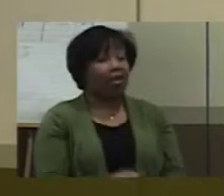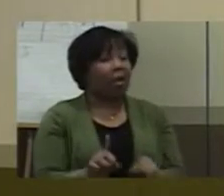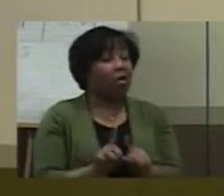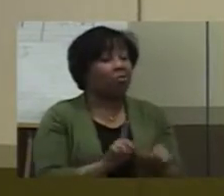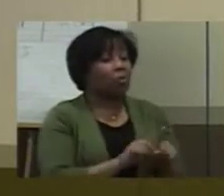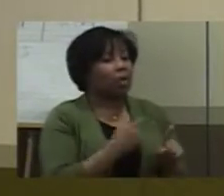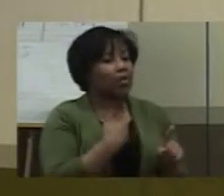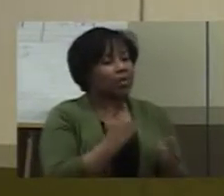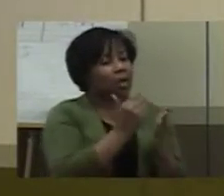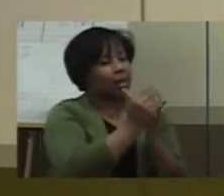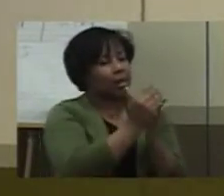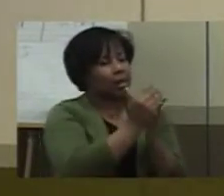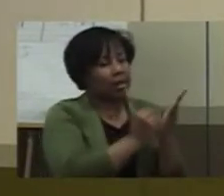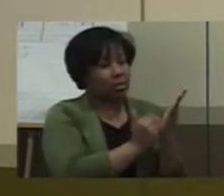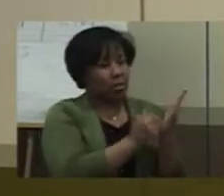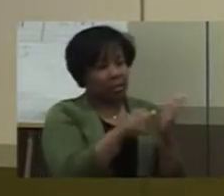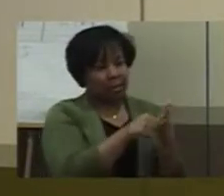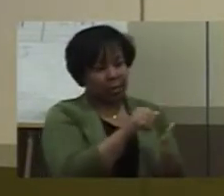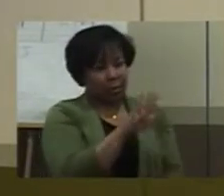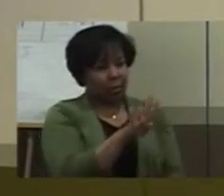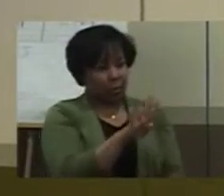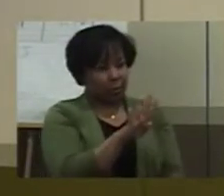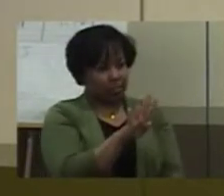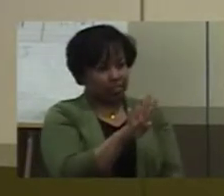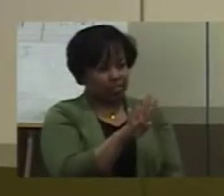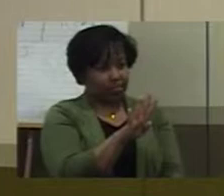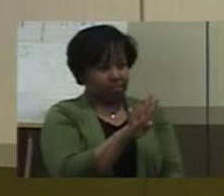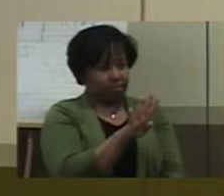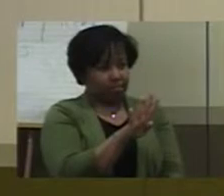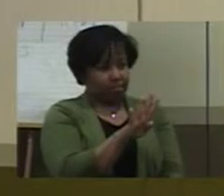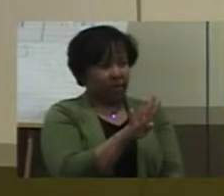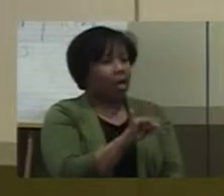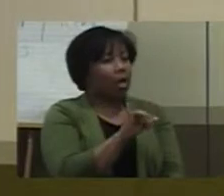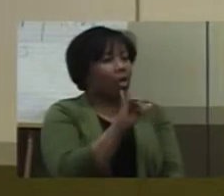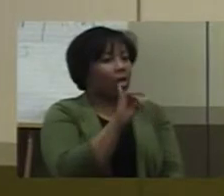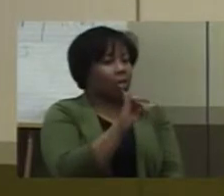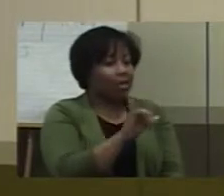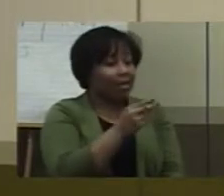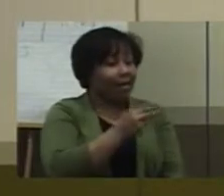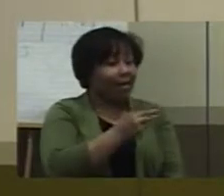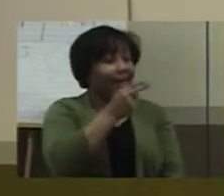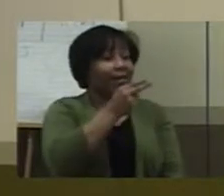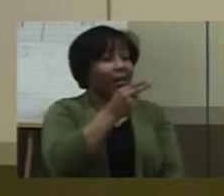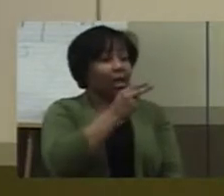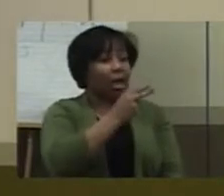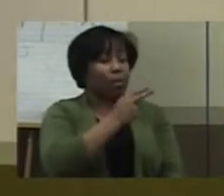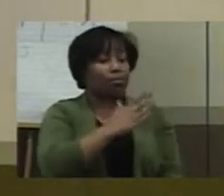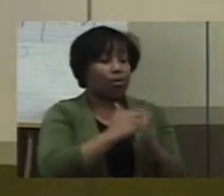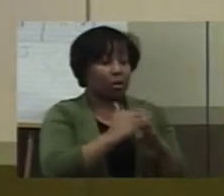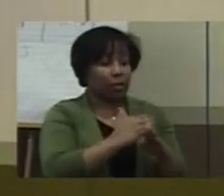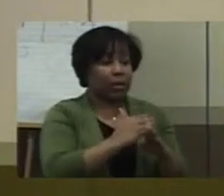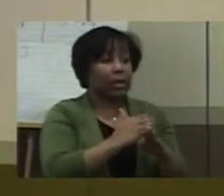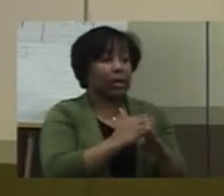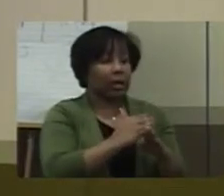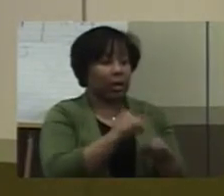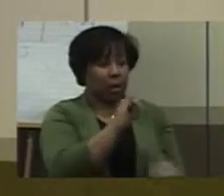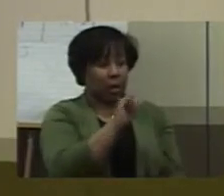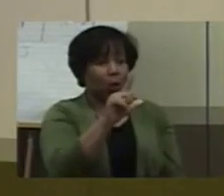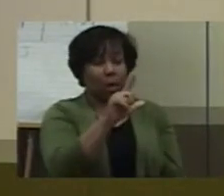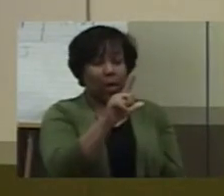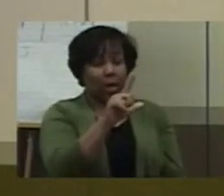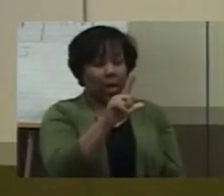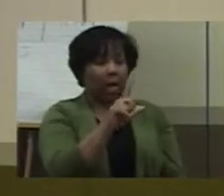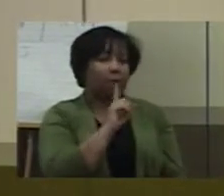We've also got a list on page 4 of highly restrictive and prohibited interventions in